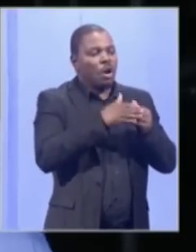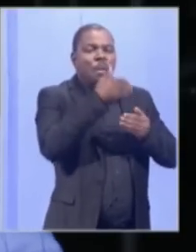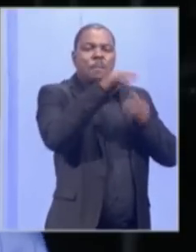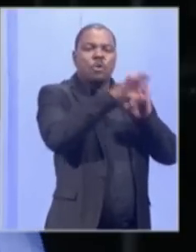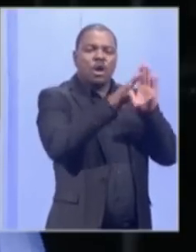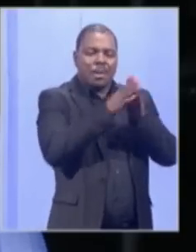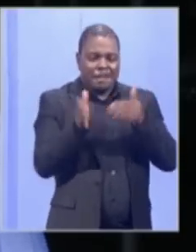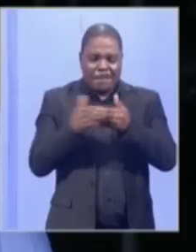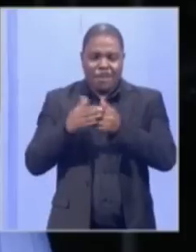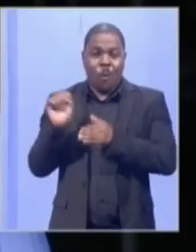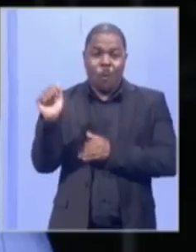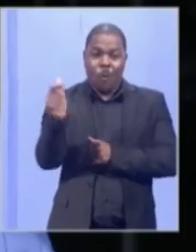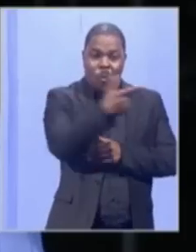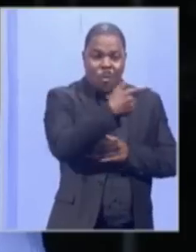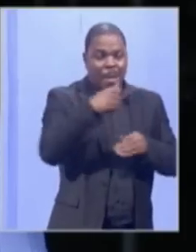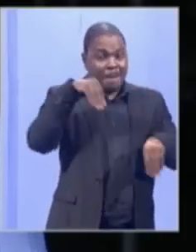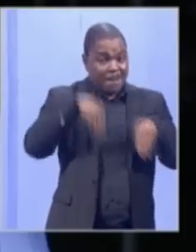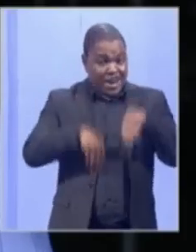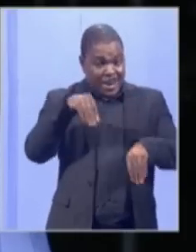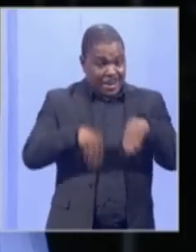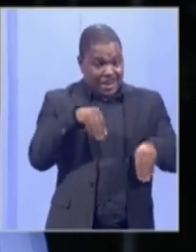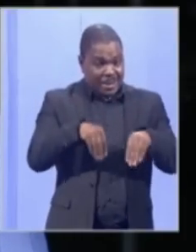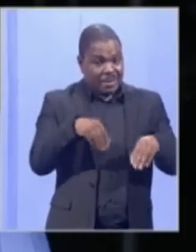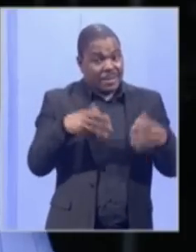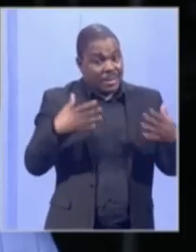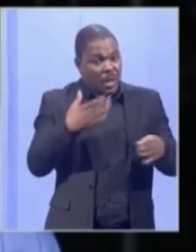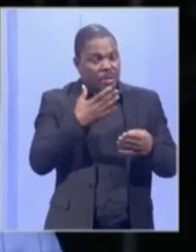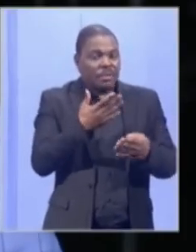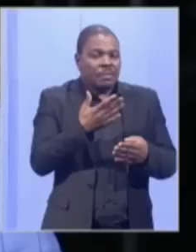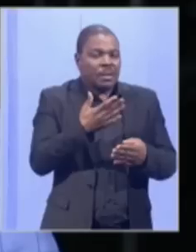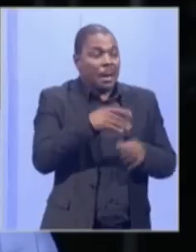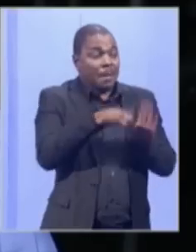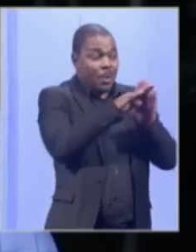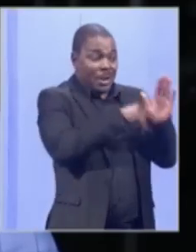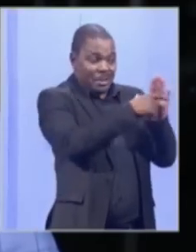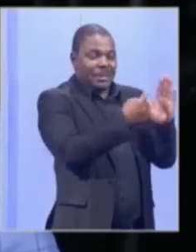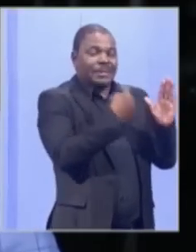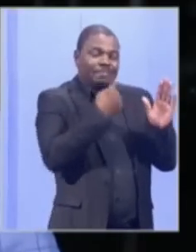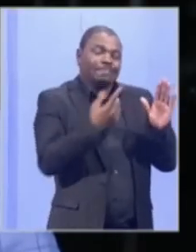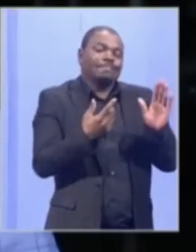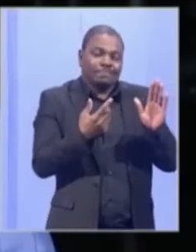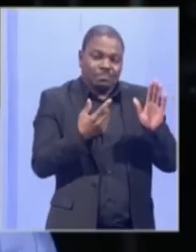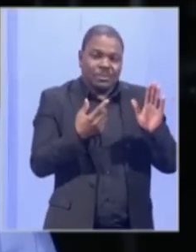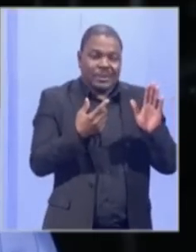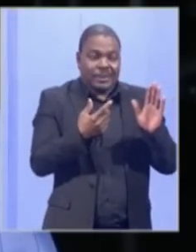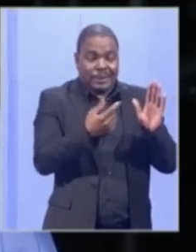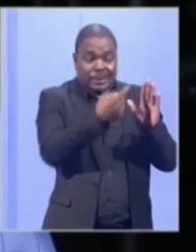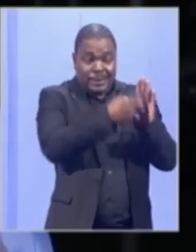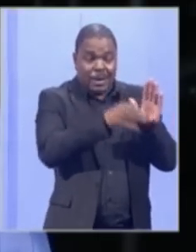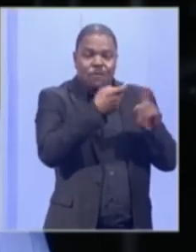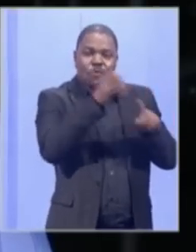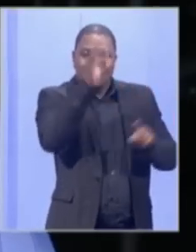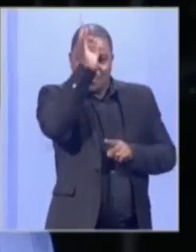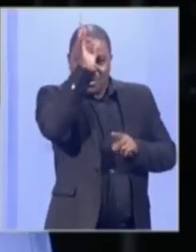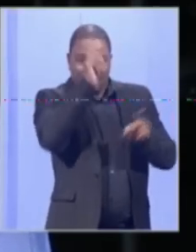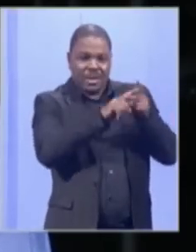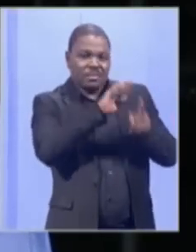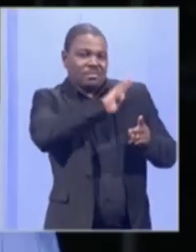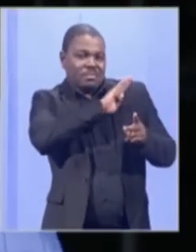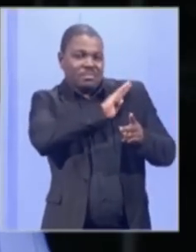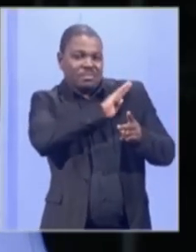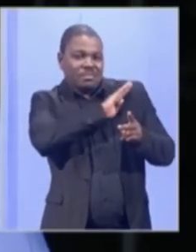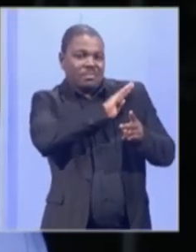go samagana le ntlha ba ba simololang ba tsweletseng kwa di-shafting tse di sa direng gore go bona le fa ile gore letsholo le la sepodisi go akaretsa le masole